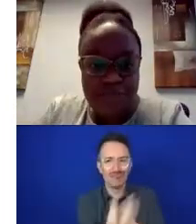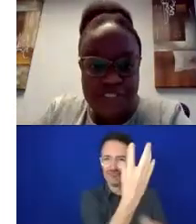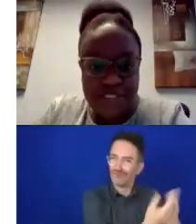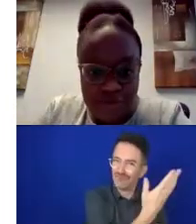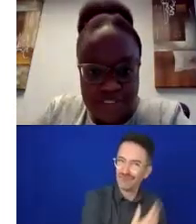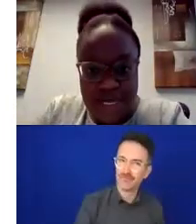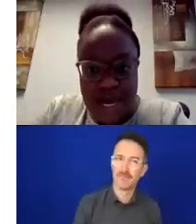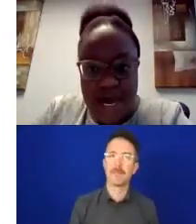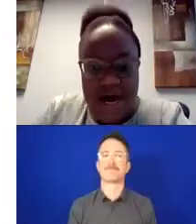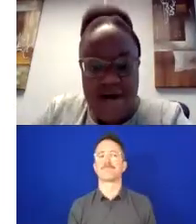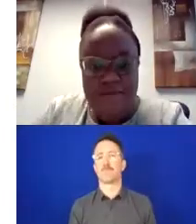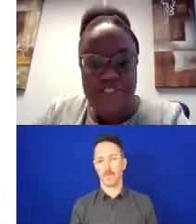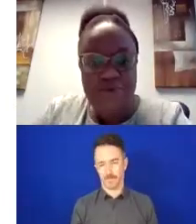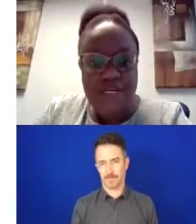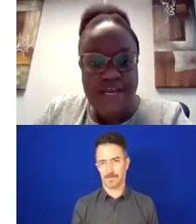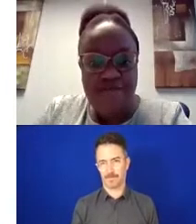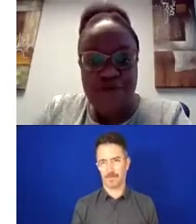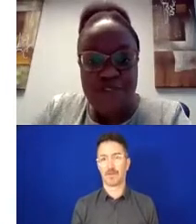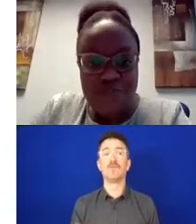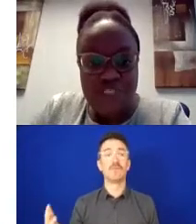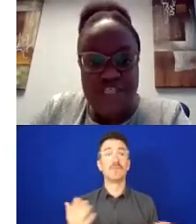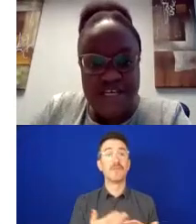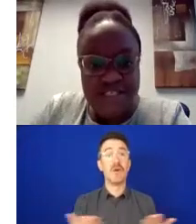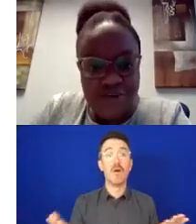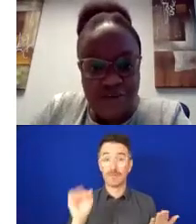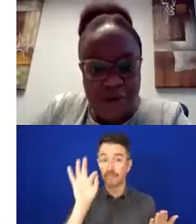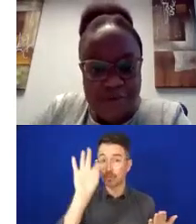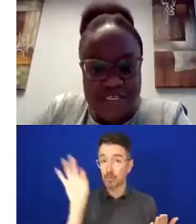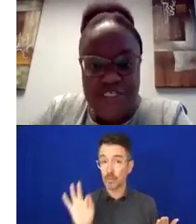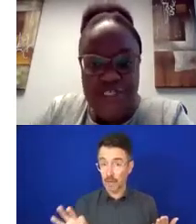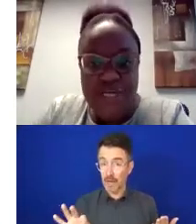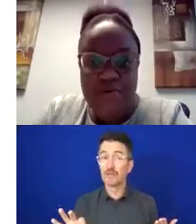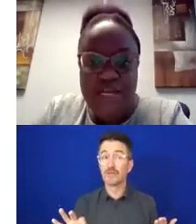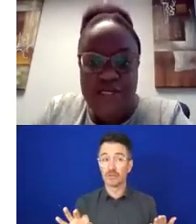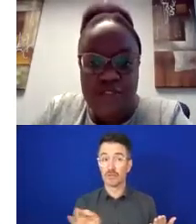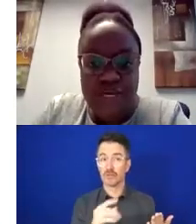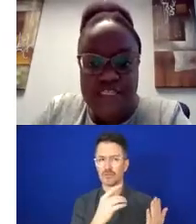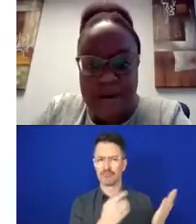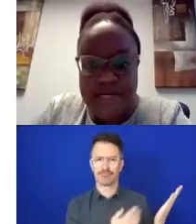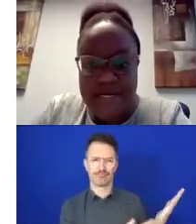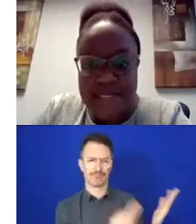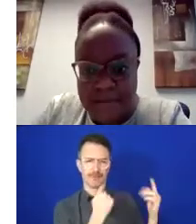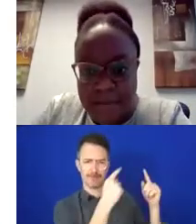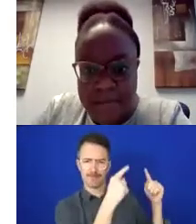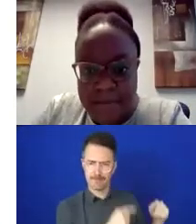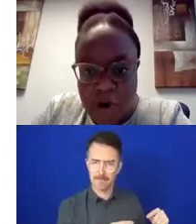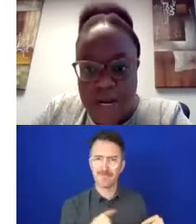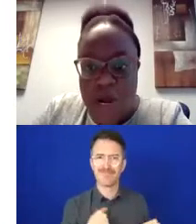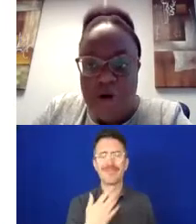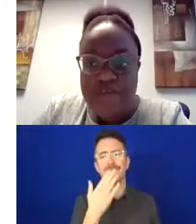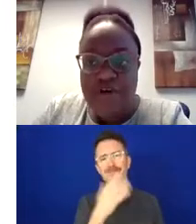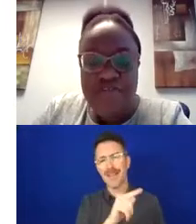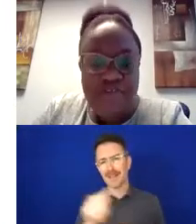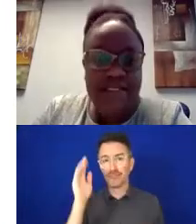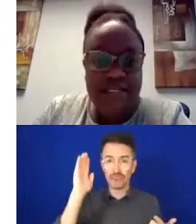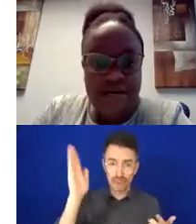Jill Jupiter Jones. She thanks you for your presentation and would like you to expand a little bit more